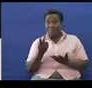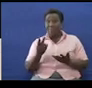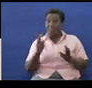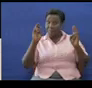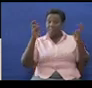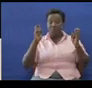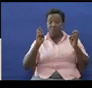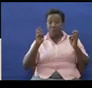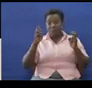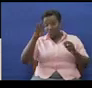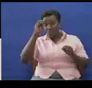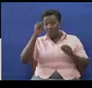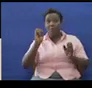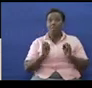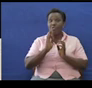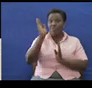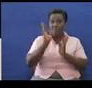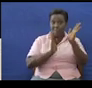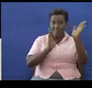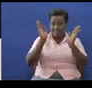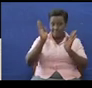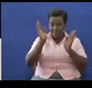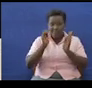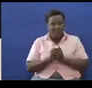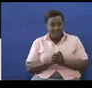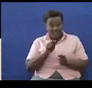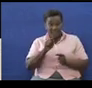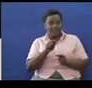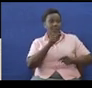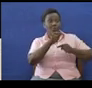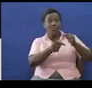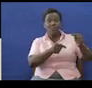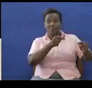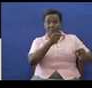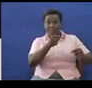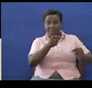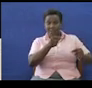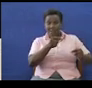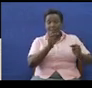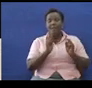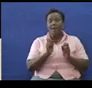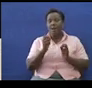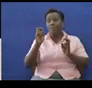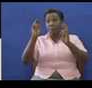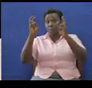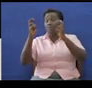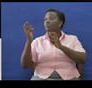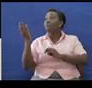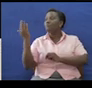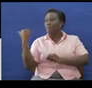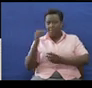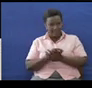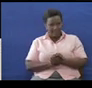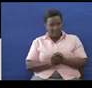Welcome, my students of Form 2 in this geography subject. This is a continuation of what we learned last